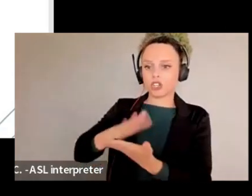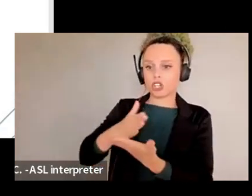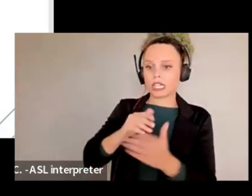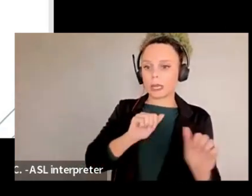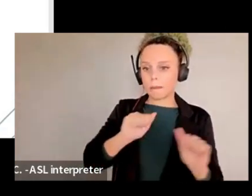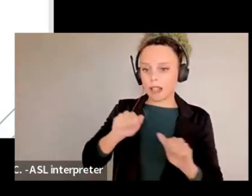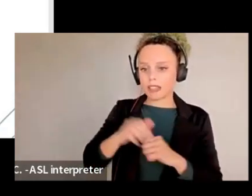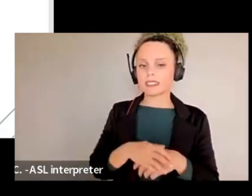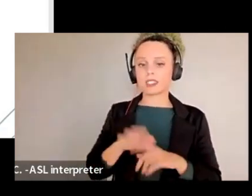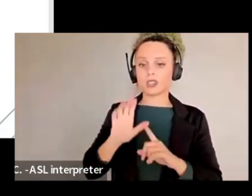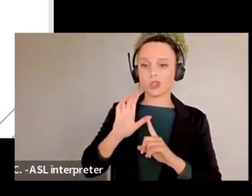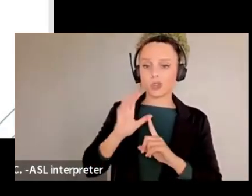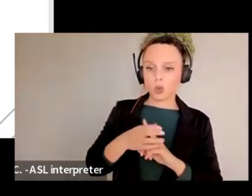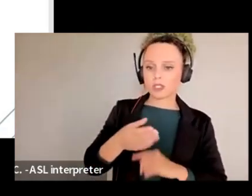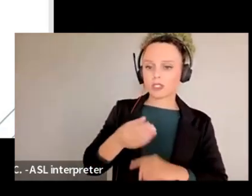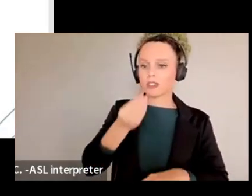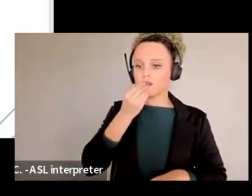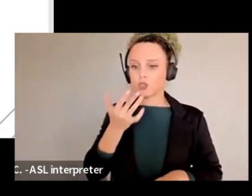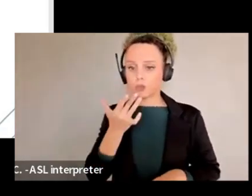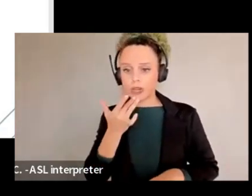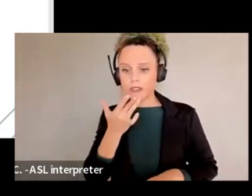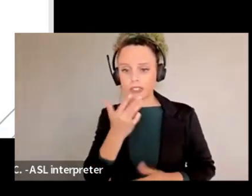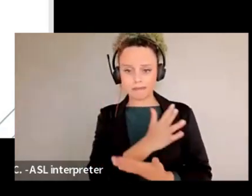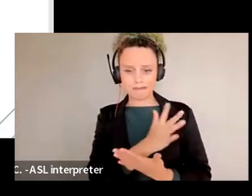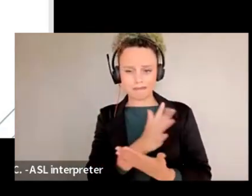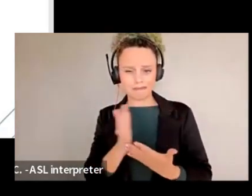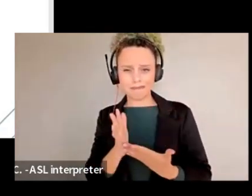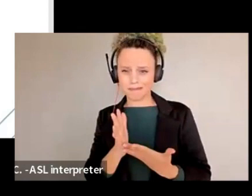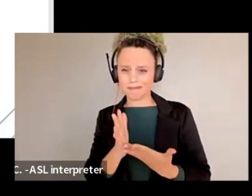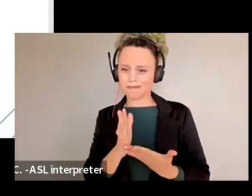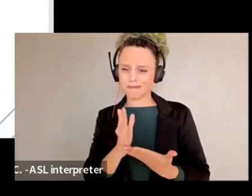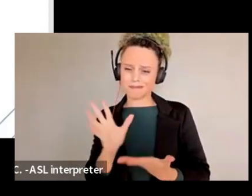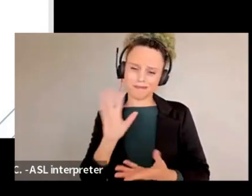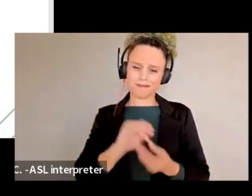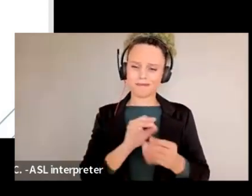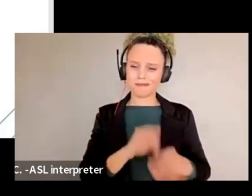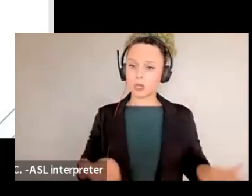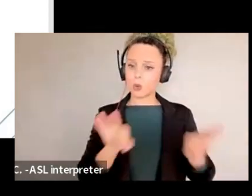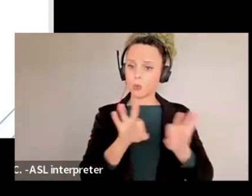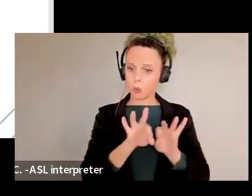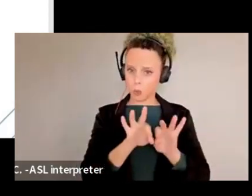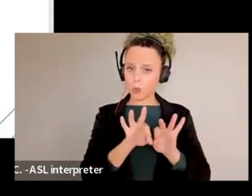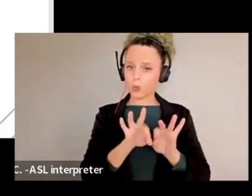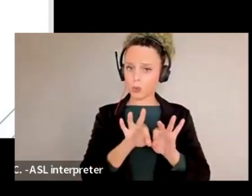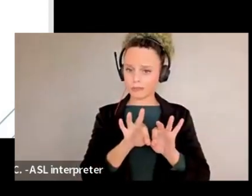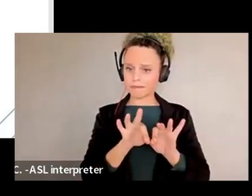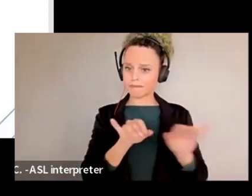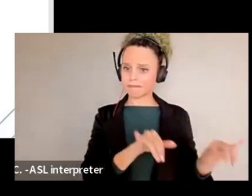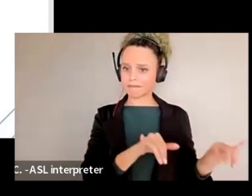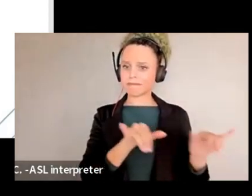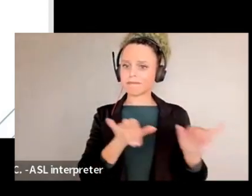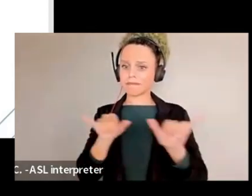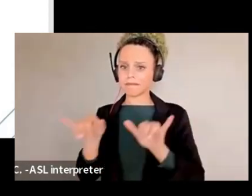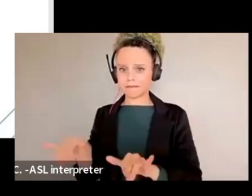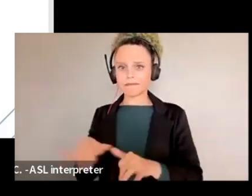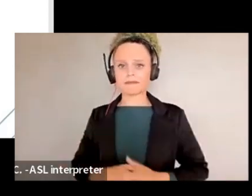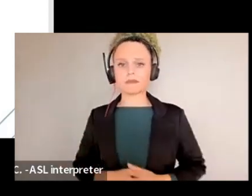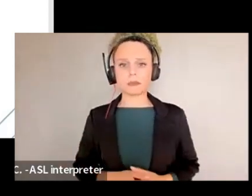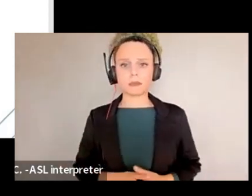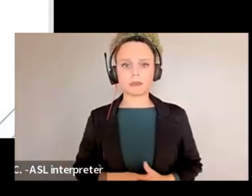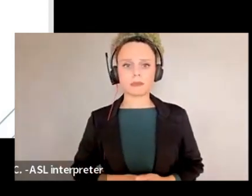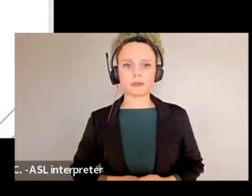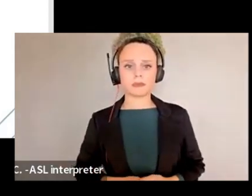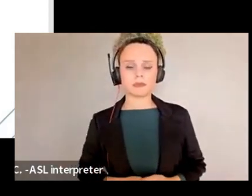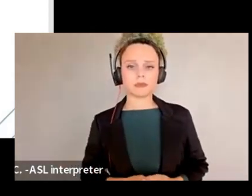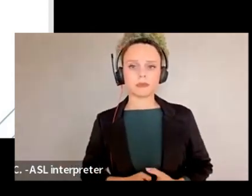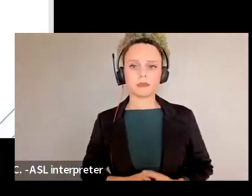knowledge, abilities, like for cooking abilities, for example, culture, food preferences, all of